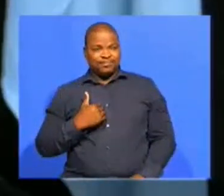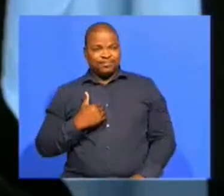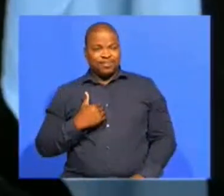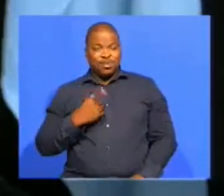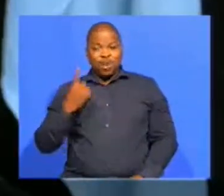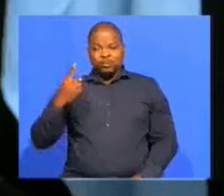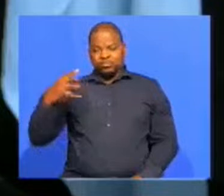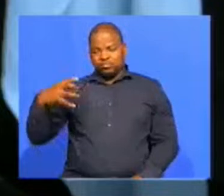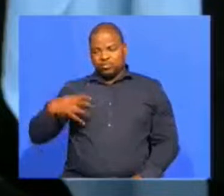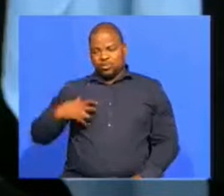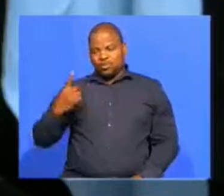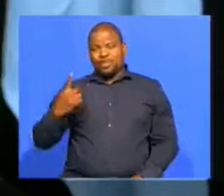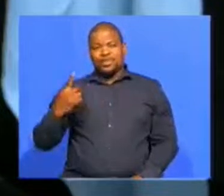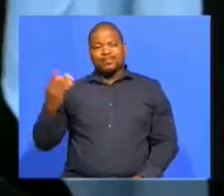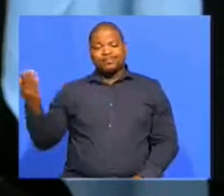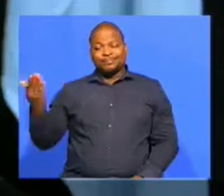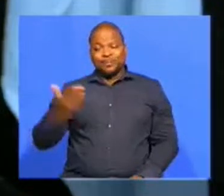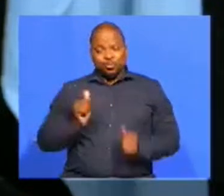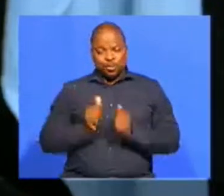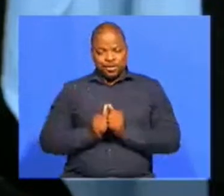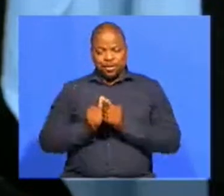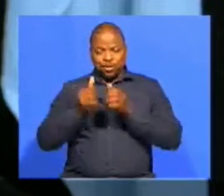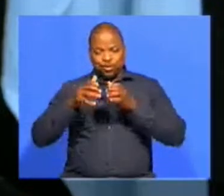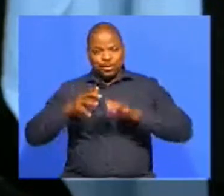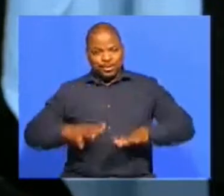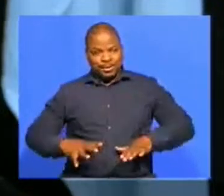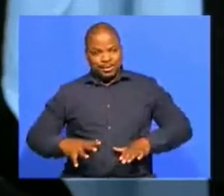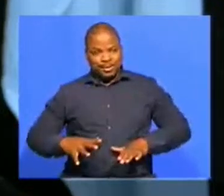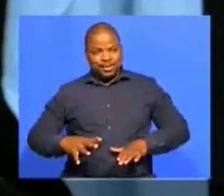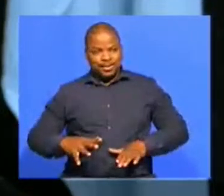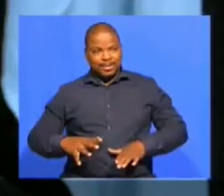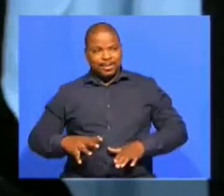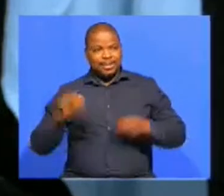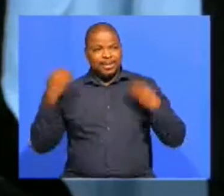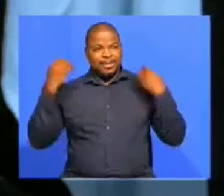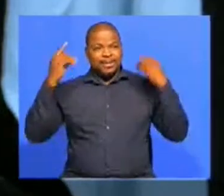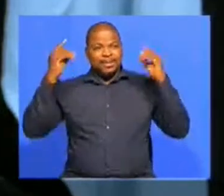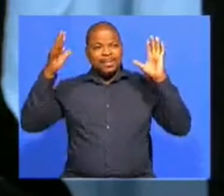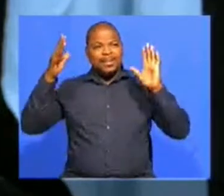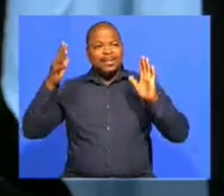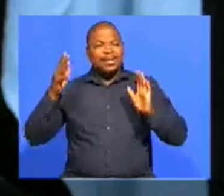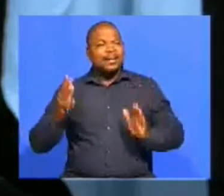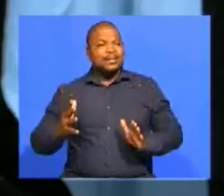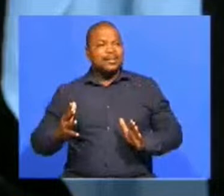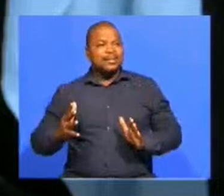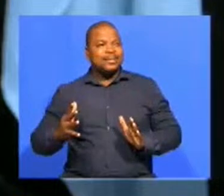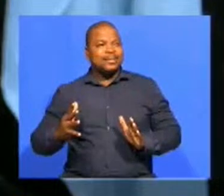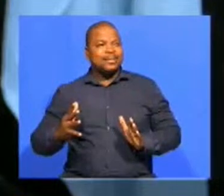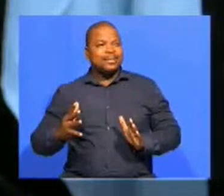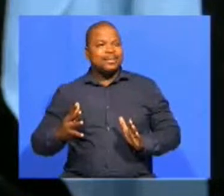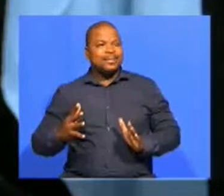one female present here, but we have the director